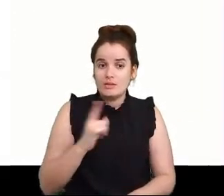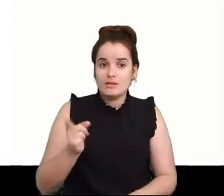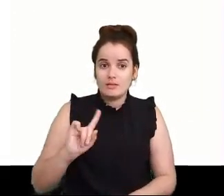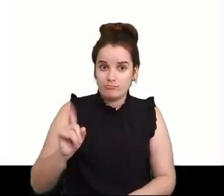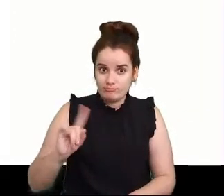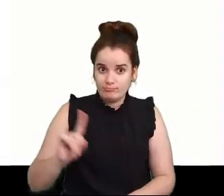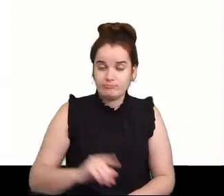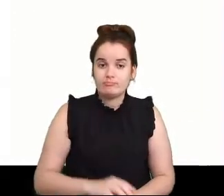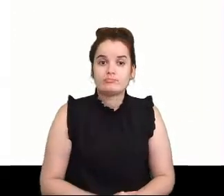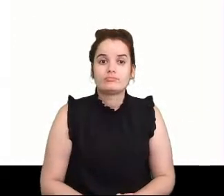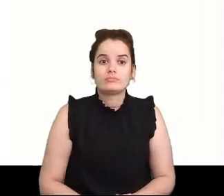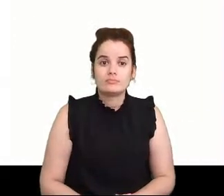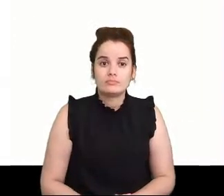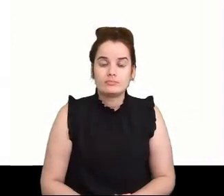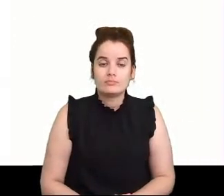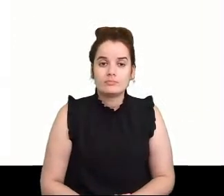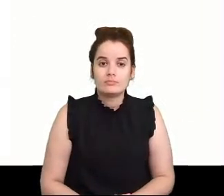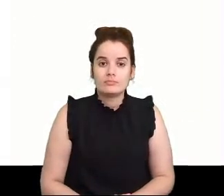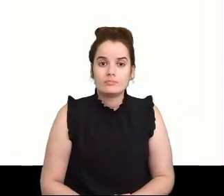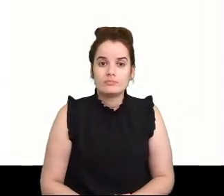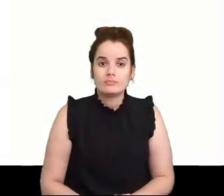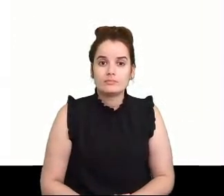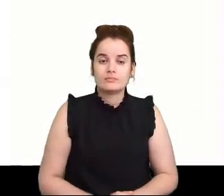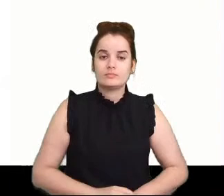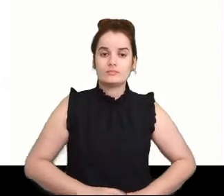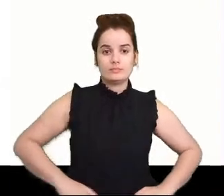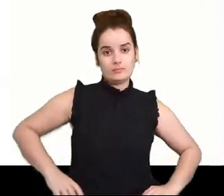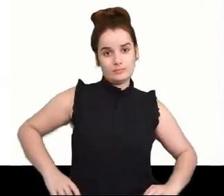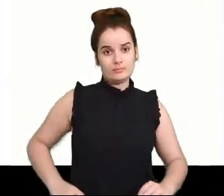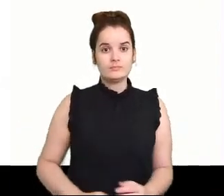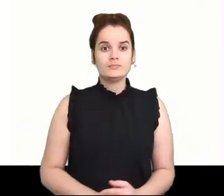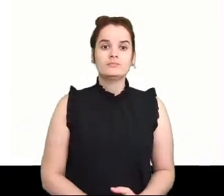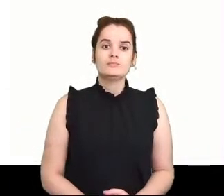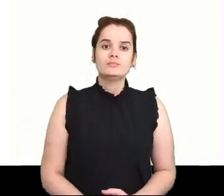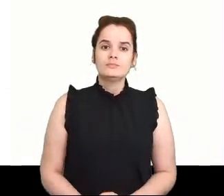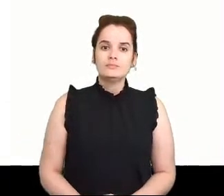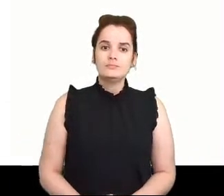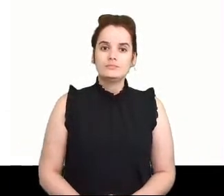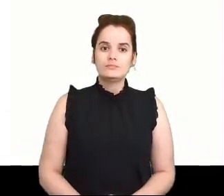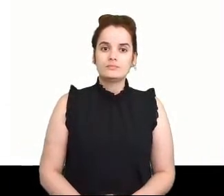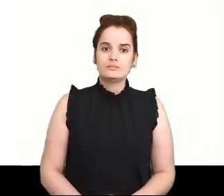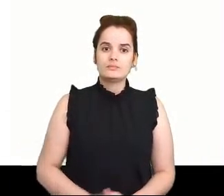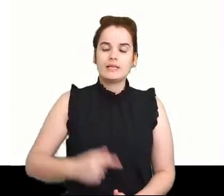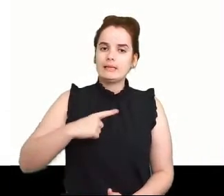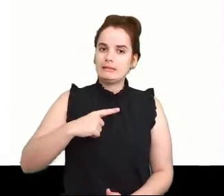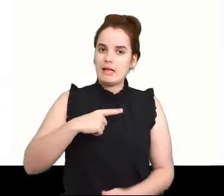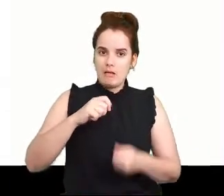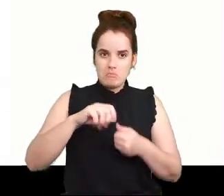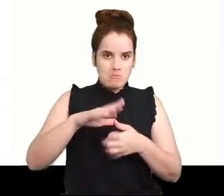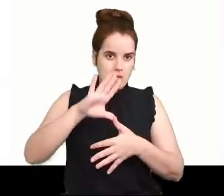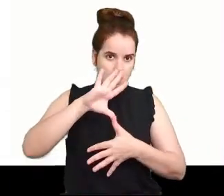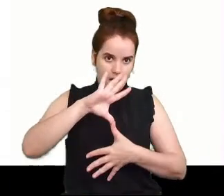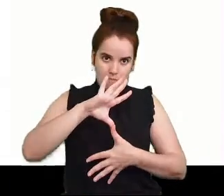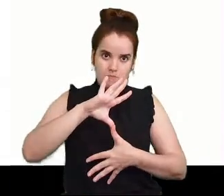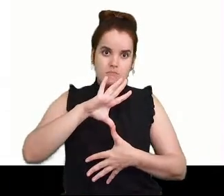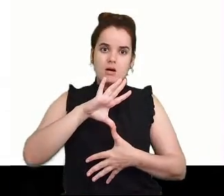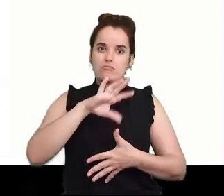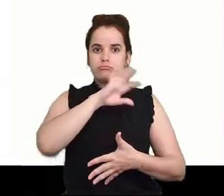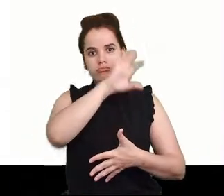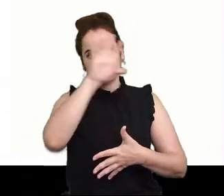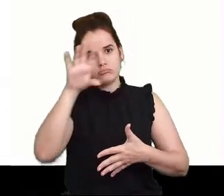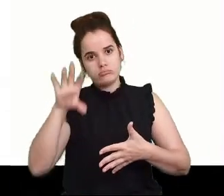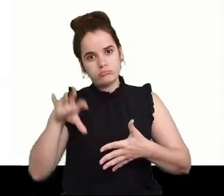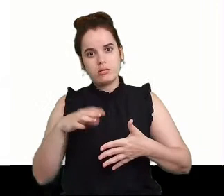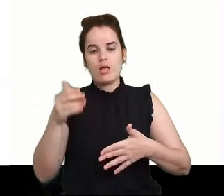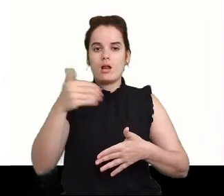So, you know, a lot of mainstream election maps look like this, and